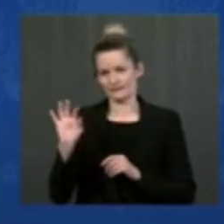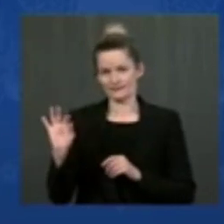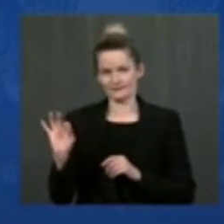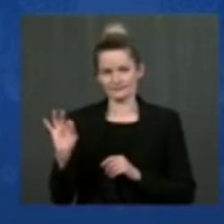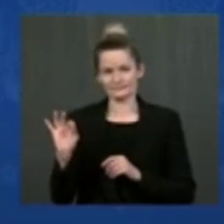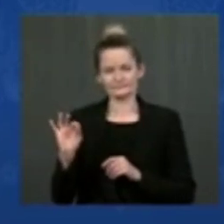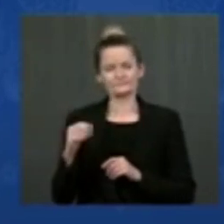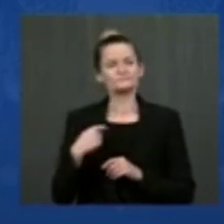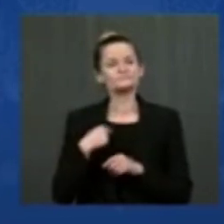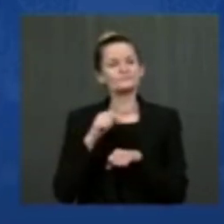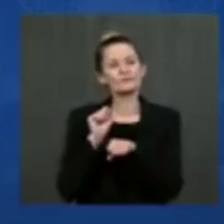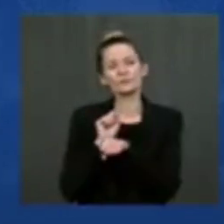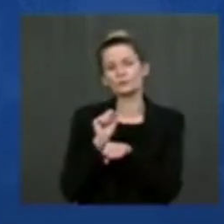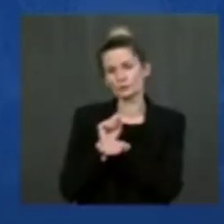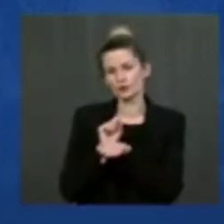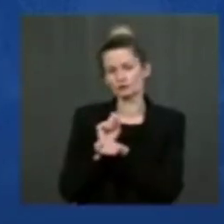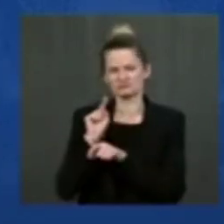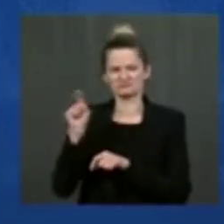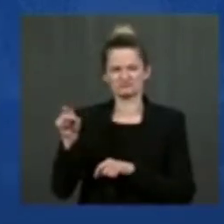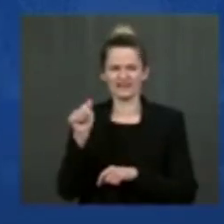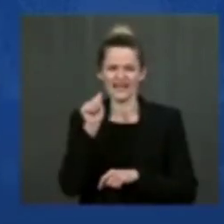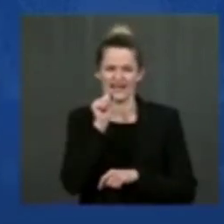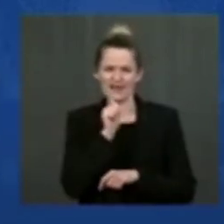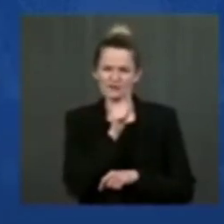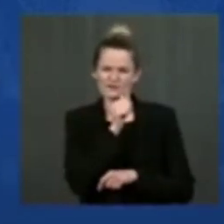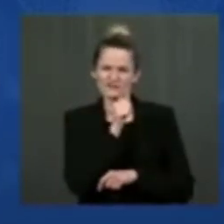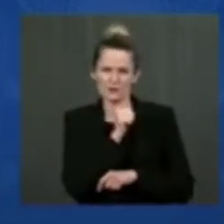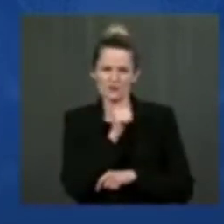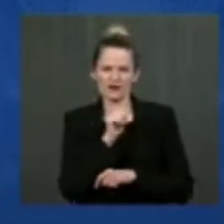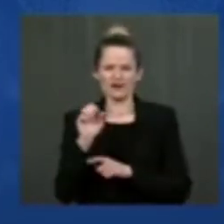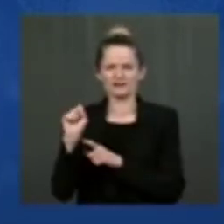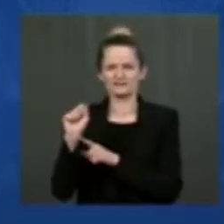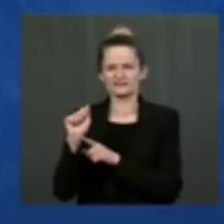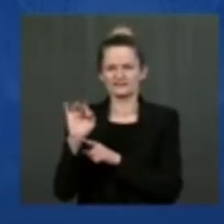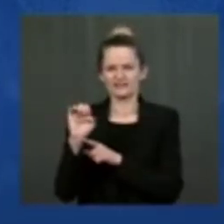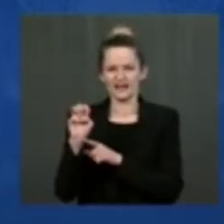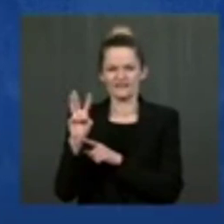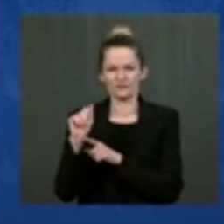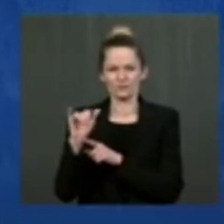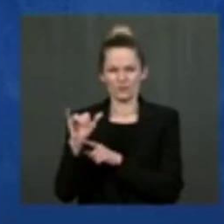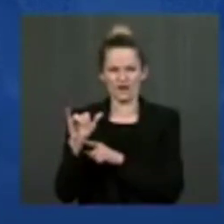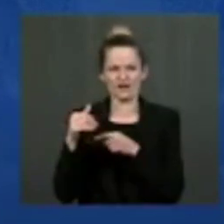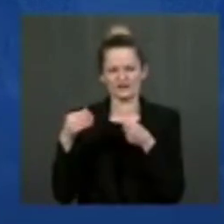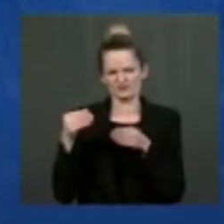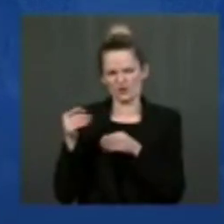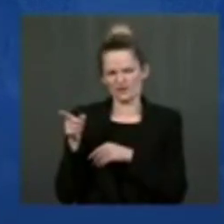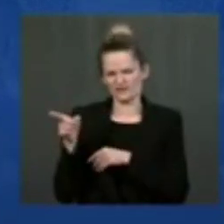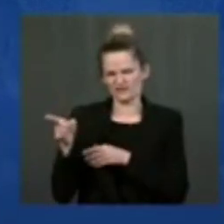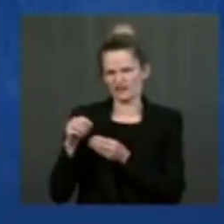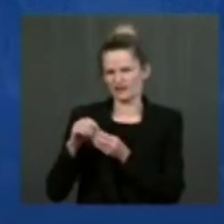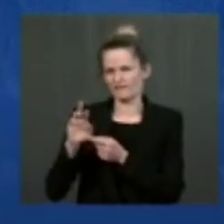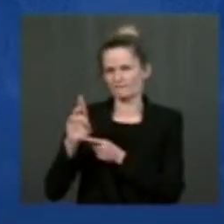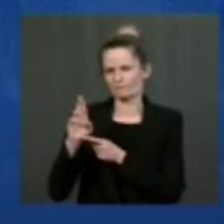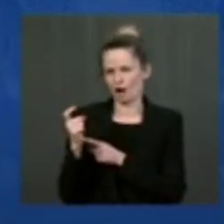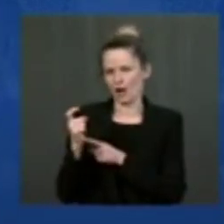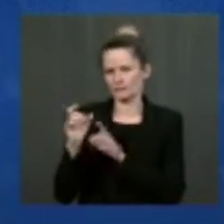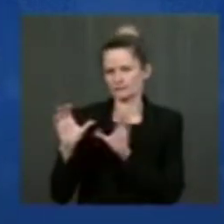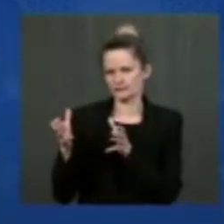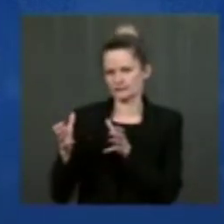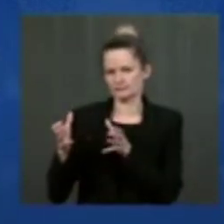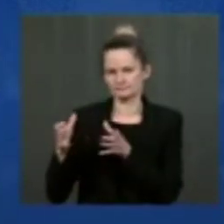Arizona. This past 18 months have been difficult and tested all of us in different